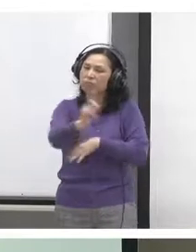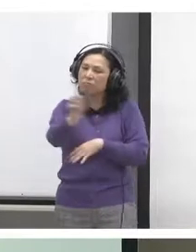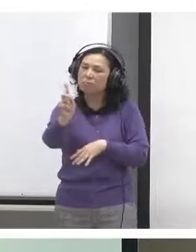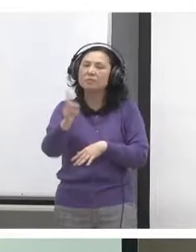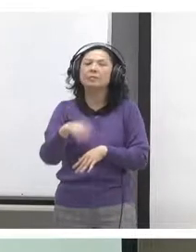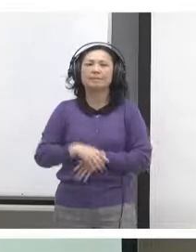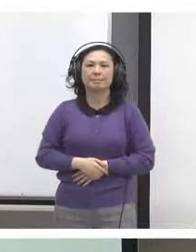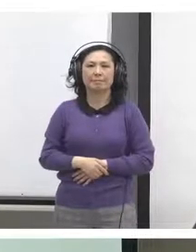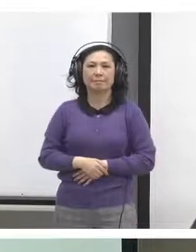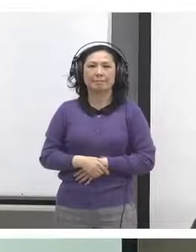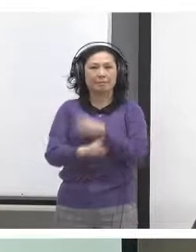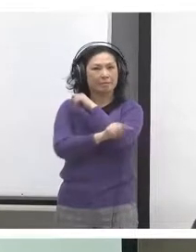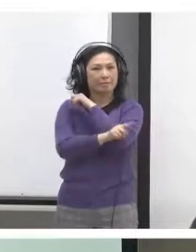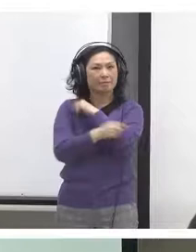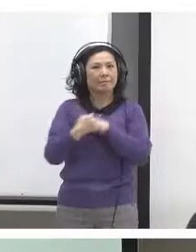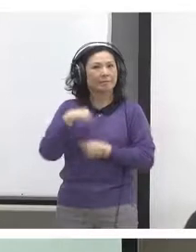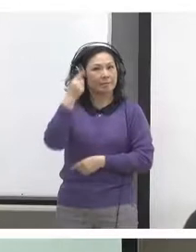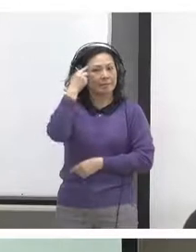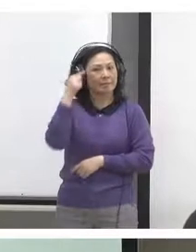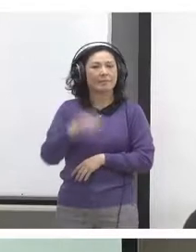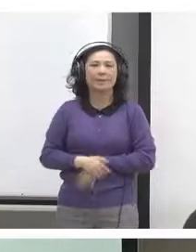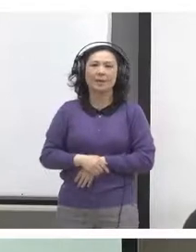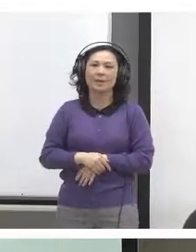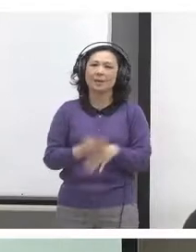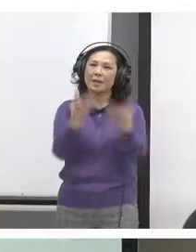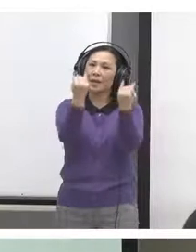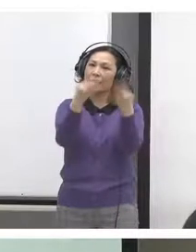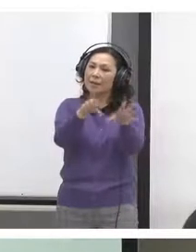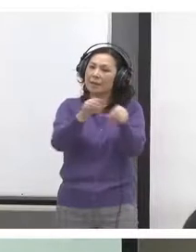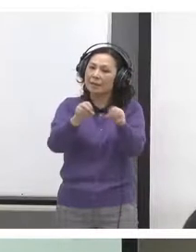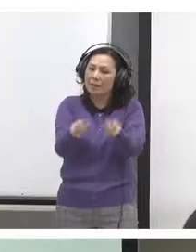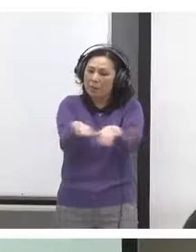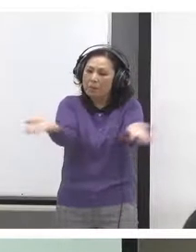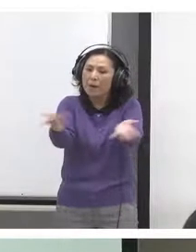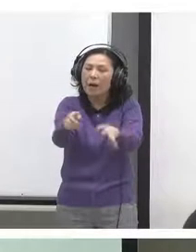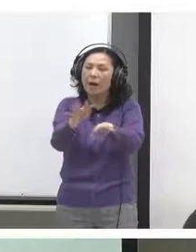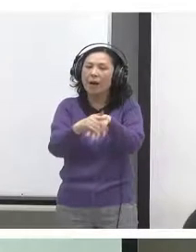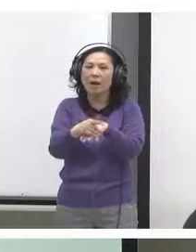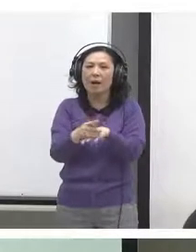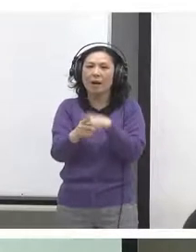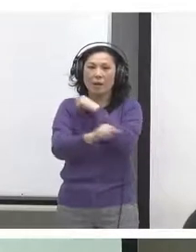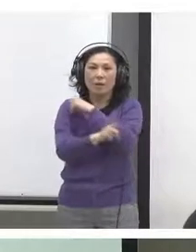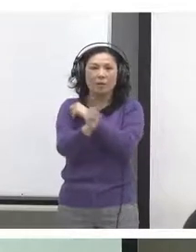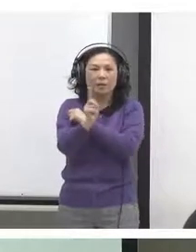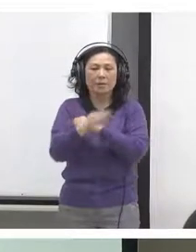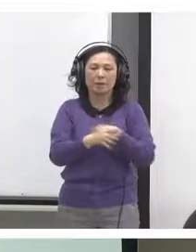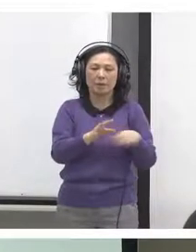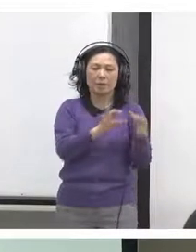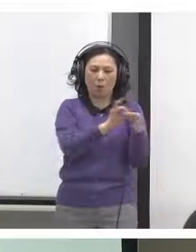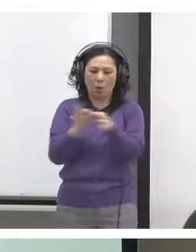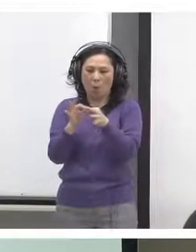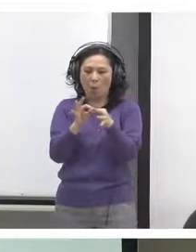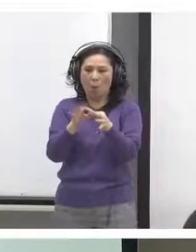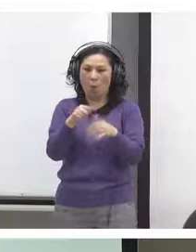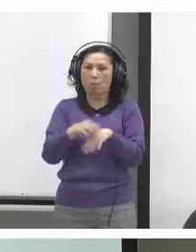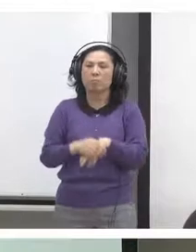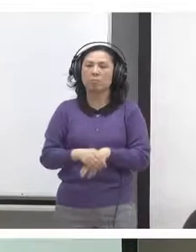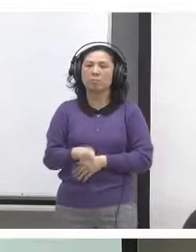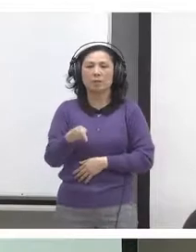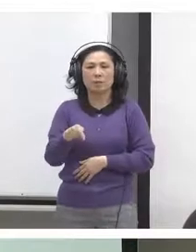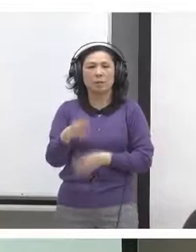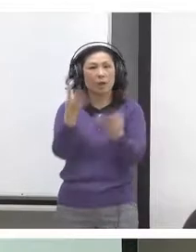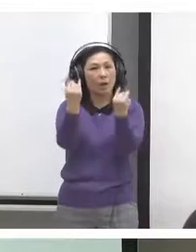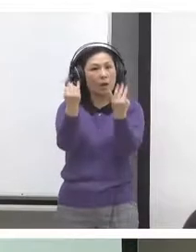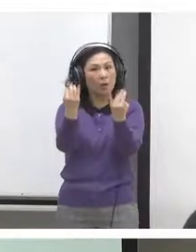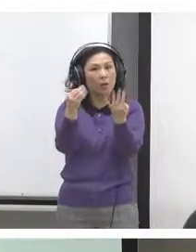the collaborations. Asia Open Data Challenge is an annual competition of the promoting open data. Some of